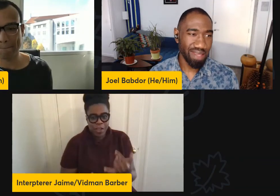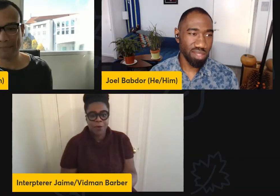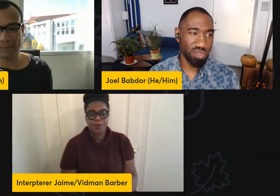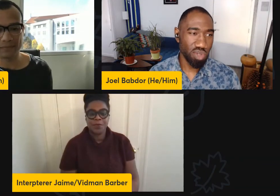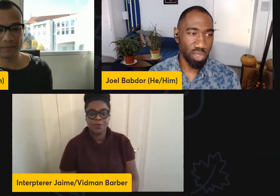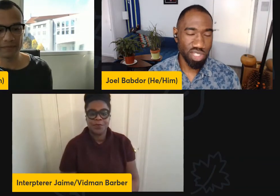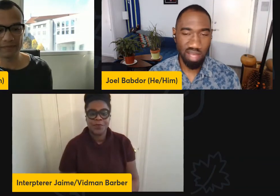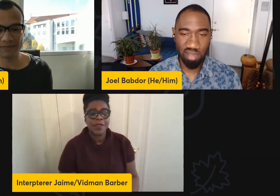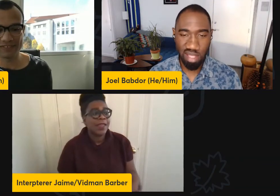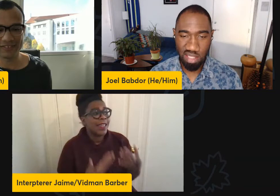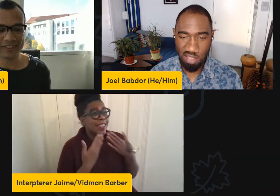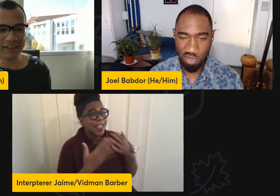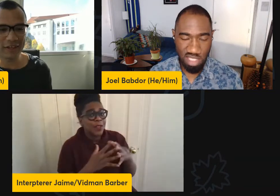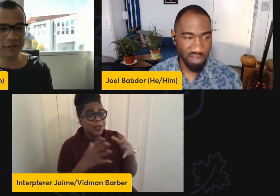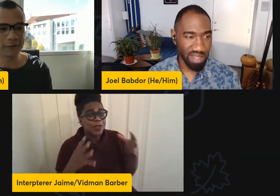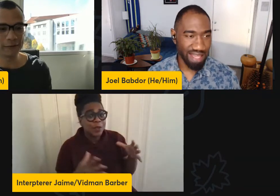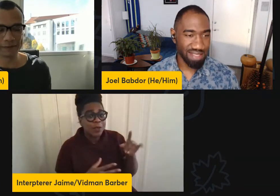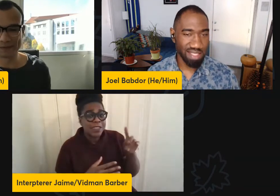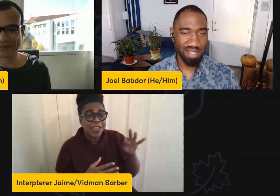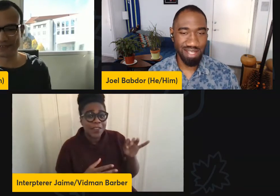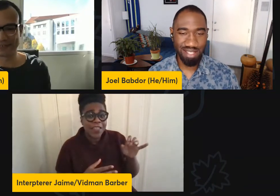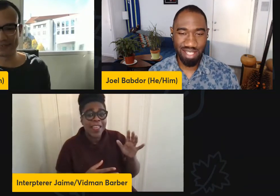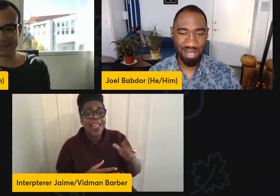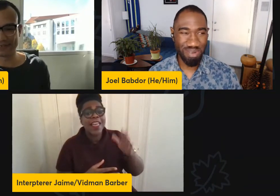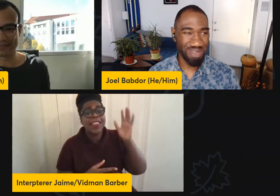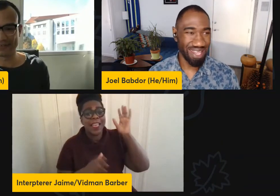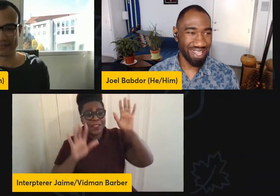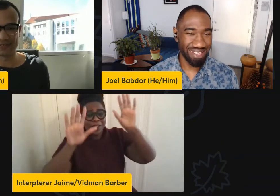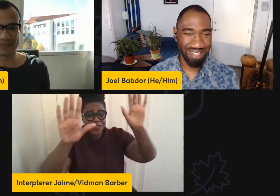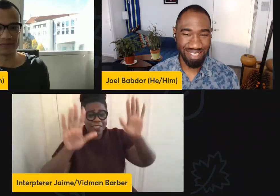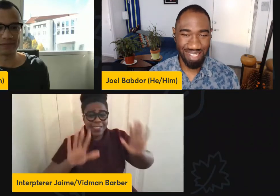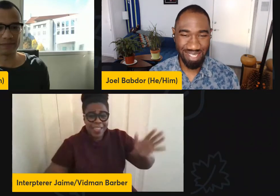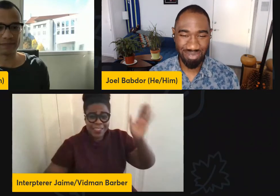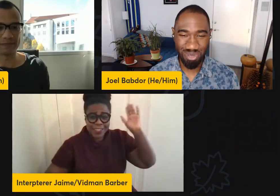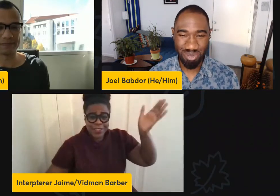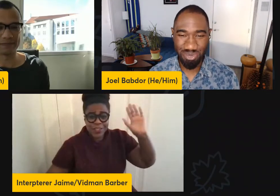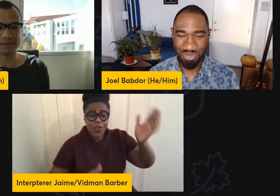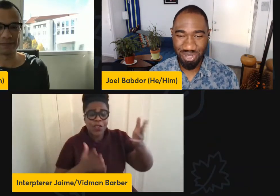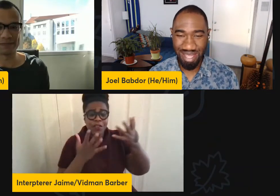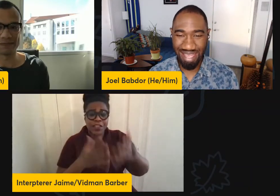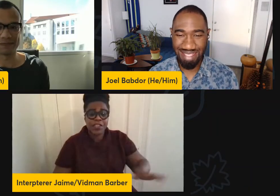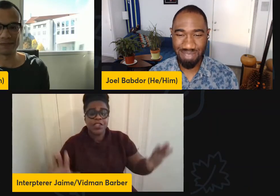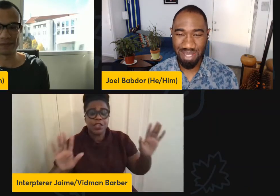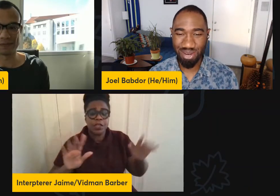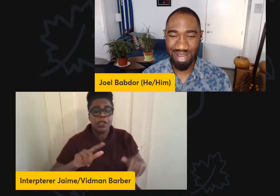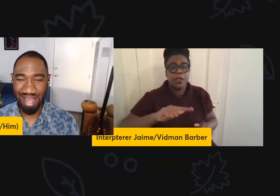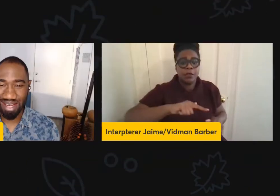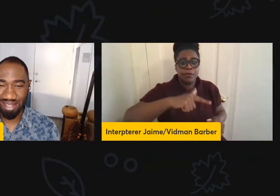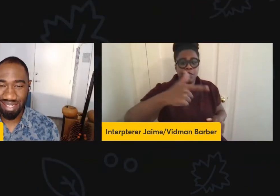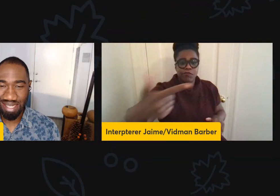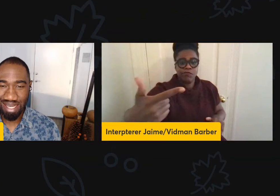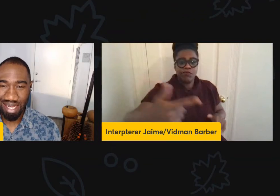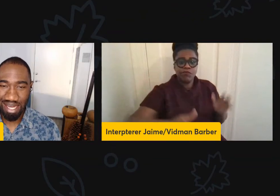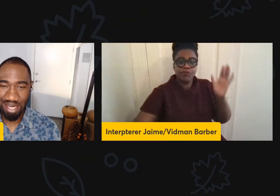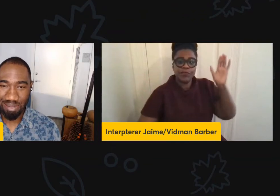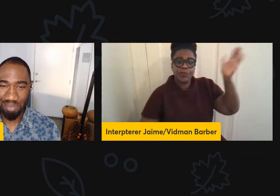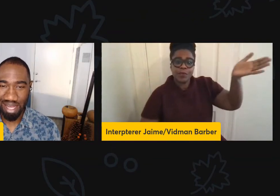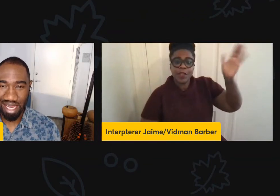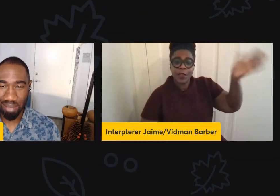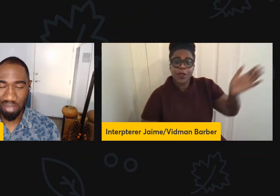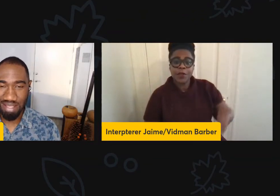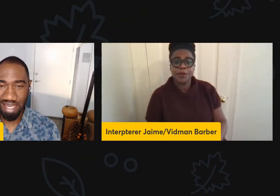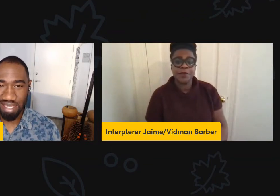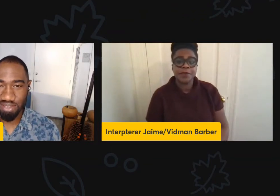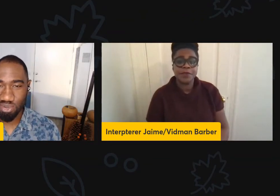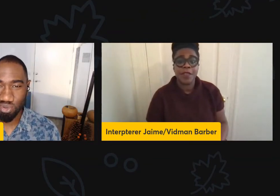All right. Thank you so much, Devon Eddins, for this fantastic talk. And we'll move to the next speaker now.